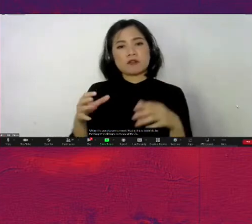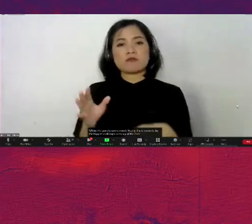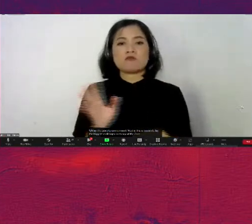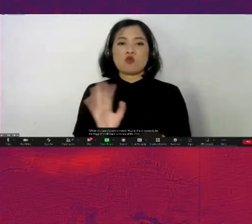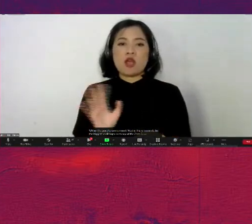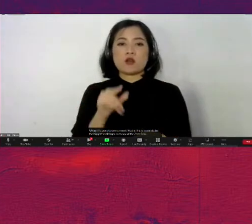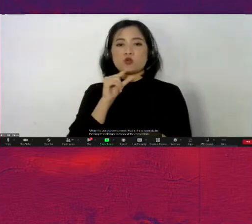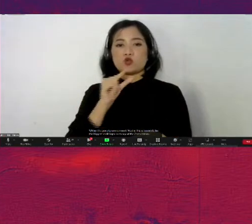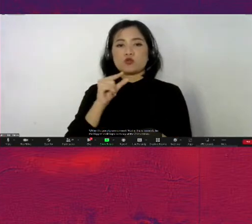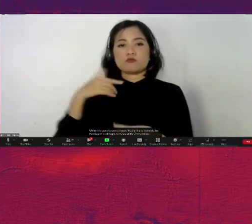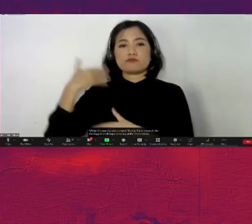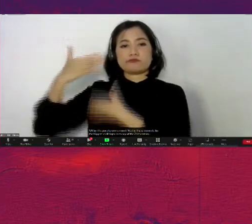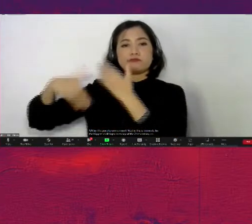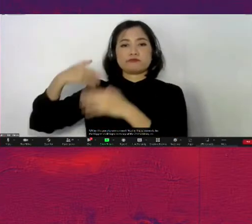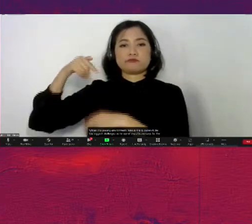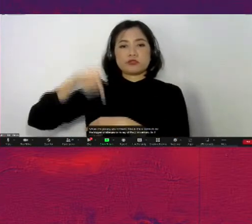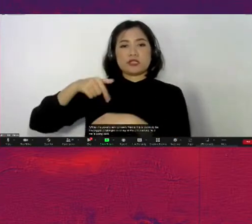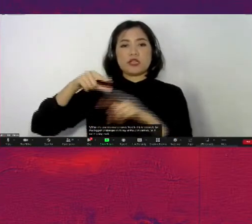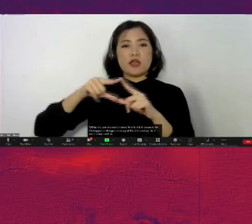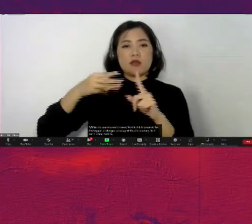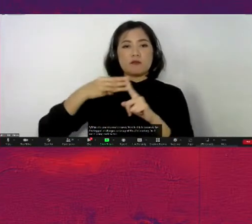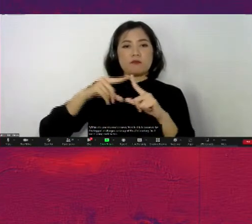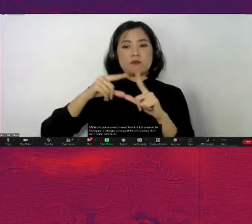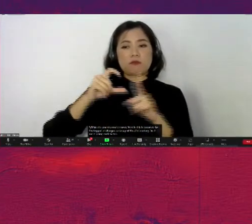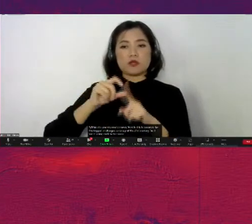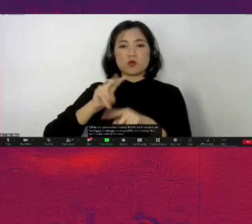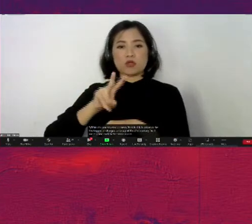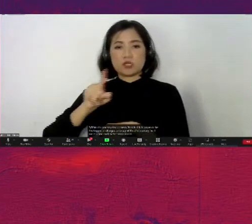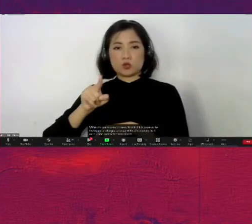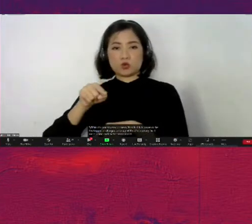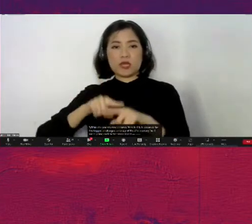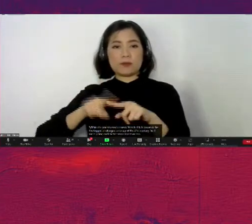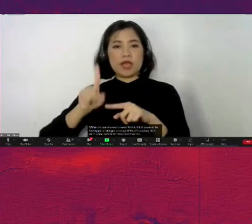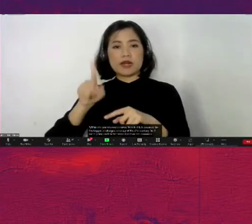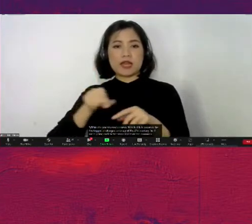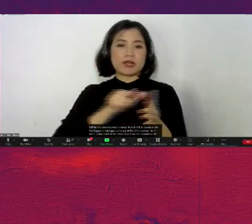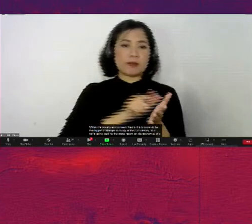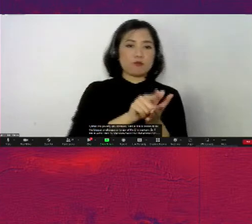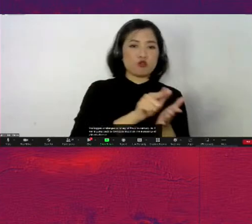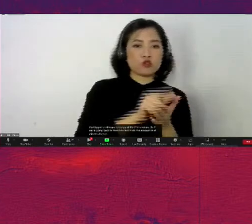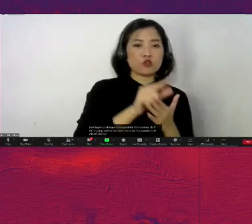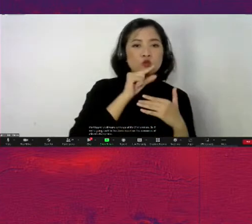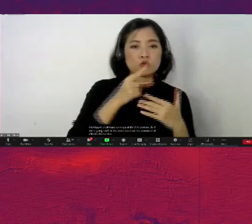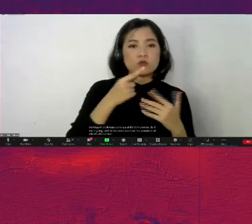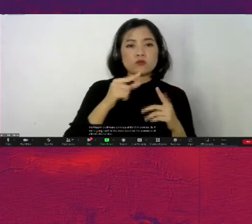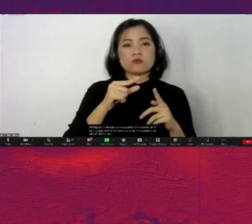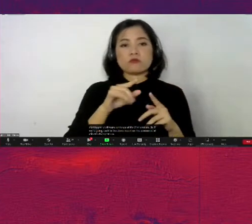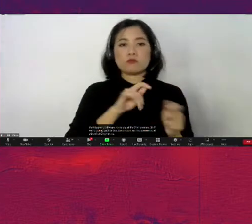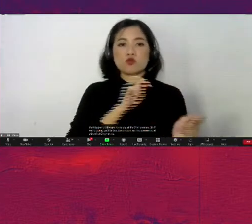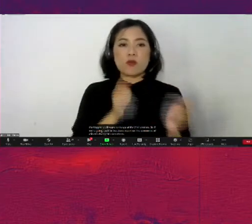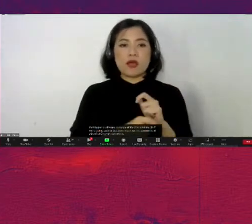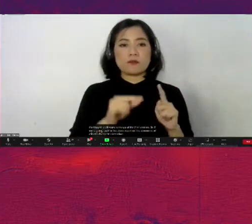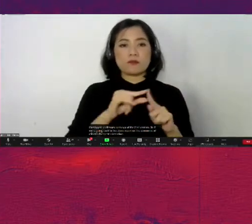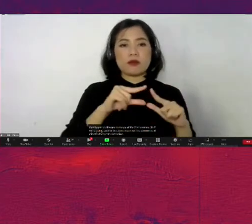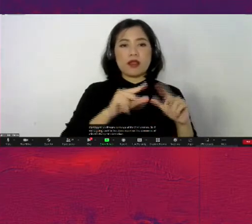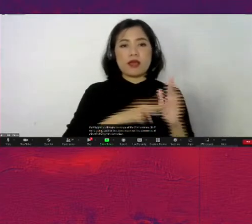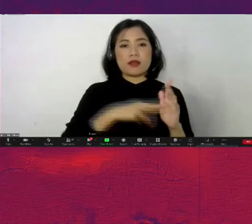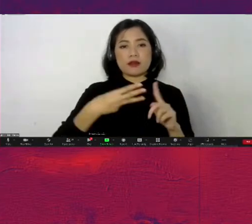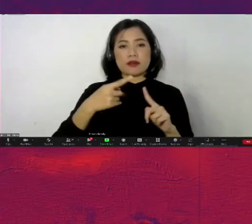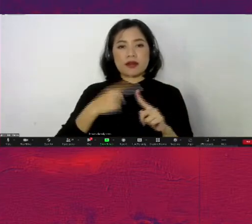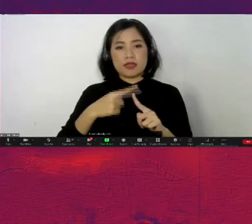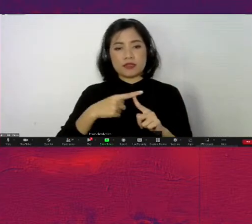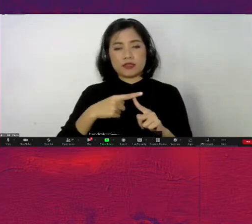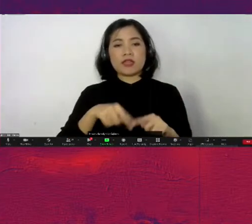21st century. So if we're going back to the Stern report on the economics of climate change to 2006, 2009, it was